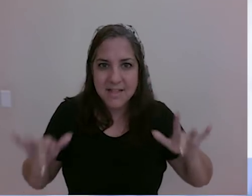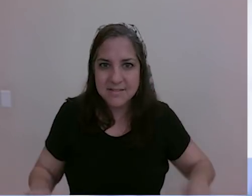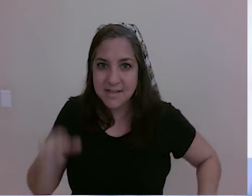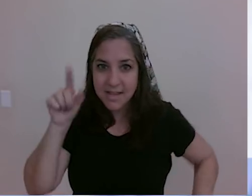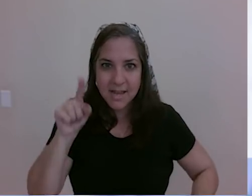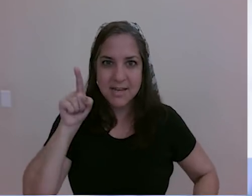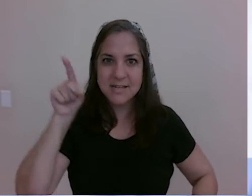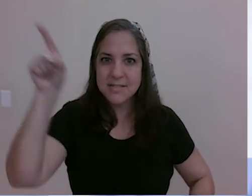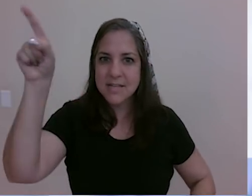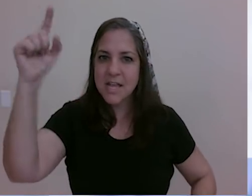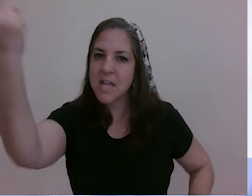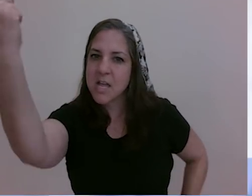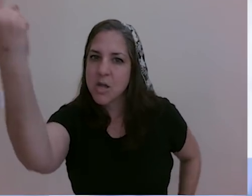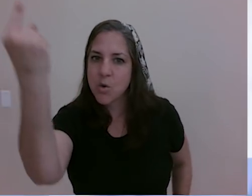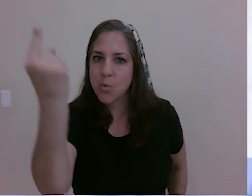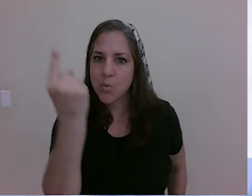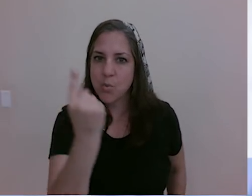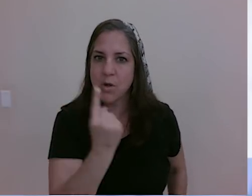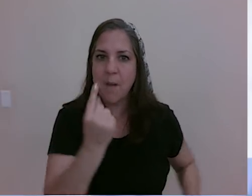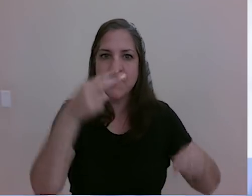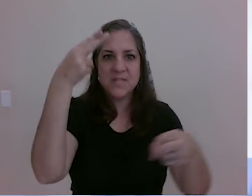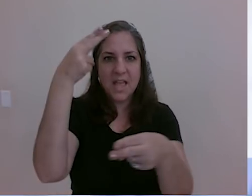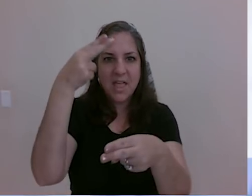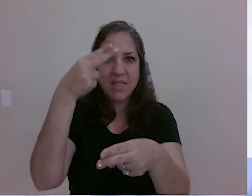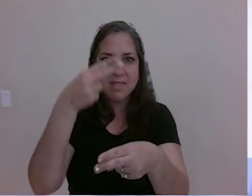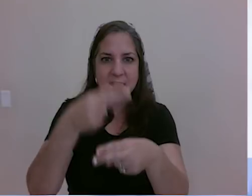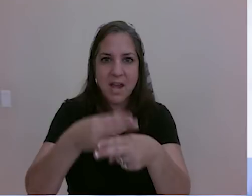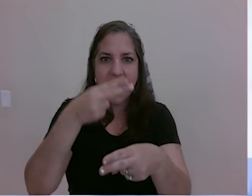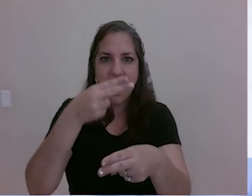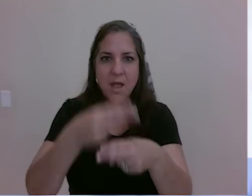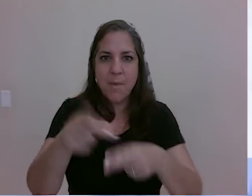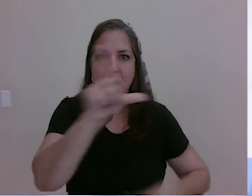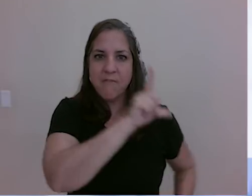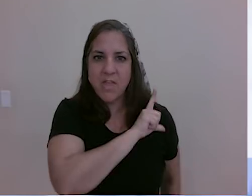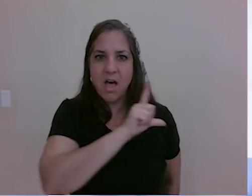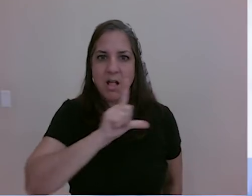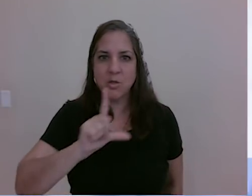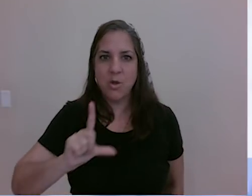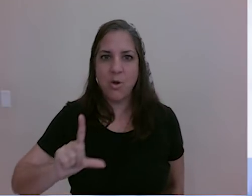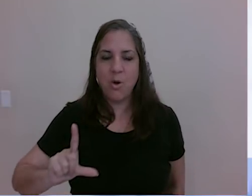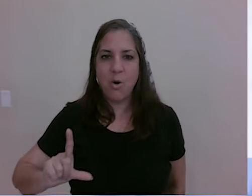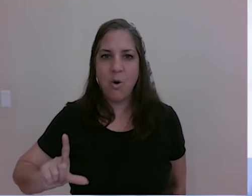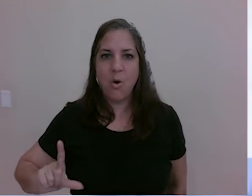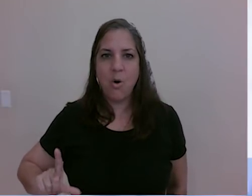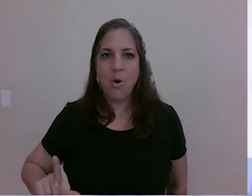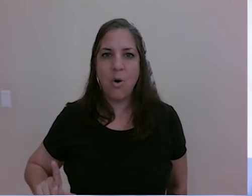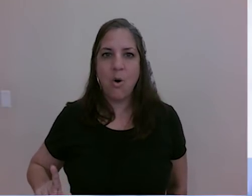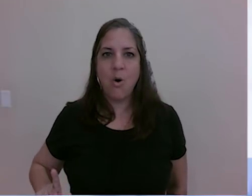Blessed is he who comes in the name of the Lord.